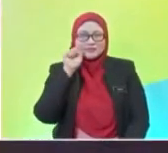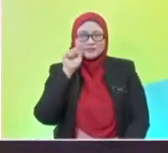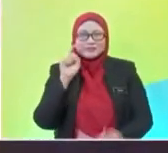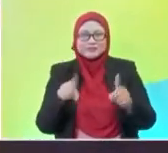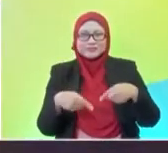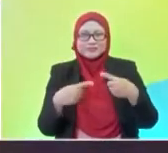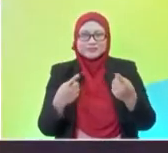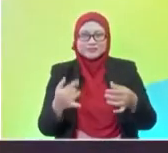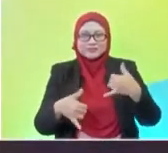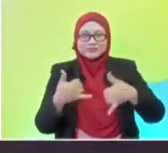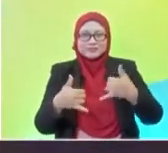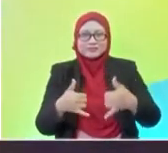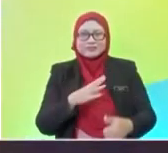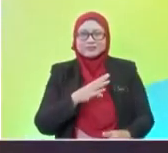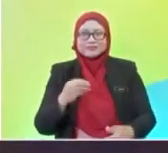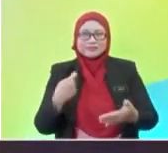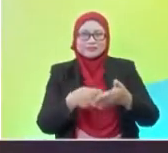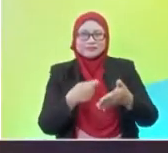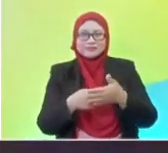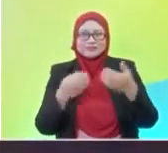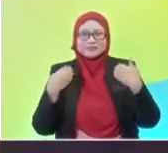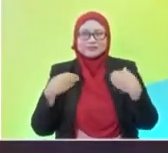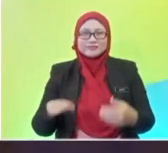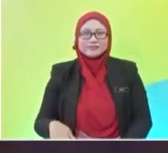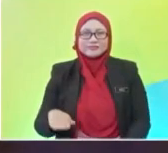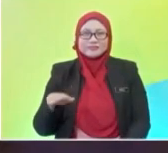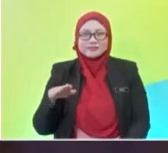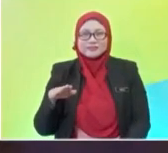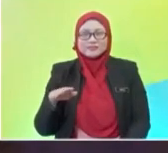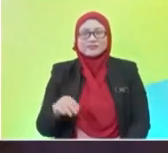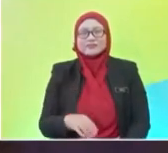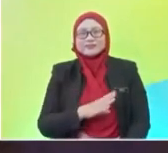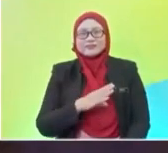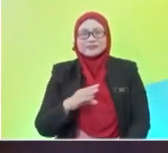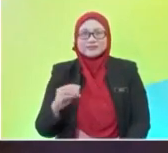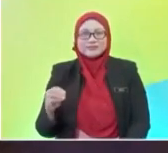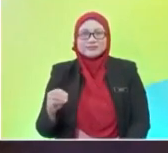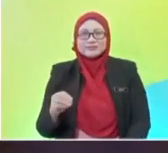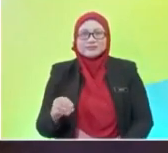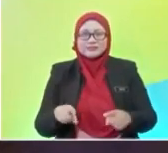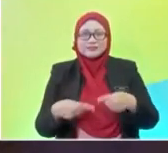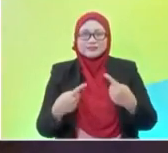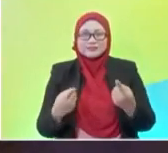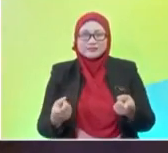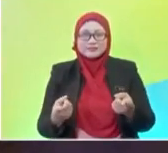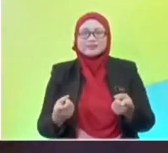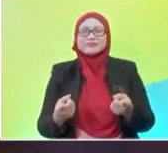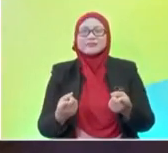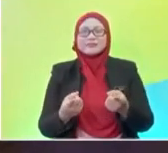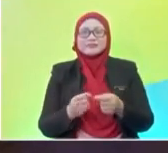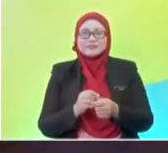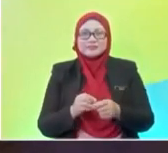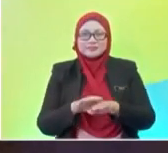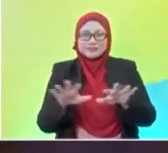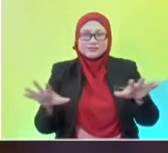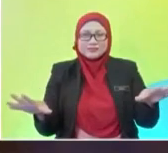Yes. And suddenly, there was a flash flood, teacher. Yes. And then they had to evacuate and everyone came closer together, cleaning up everything.